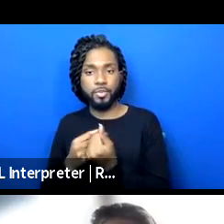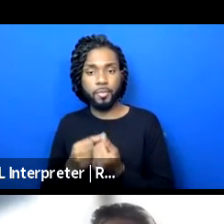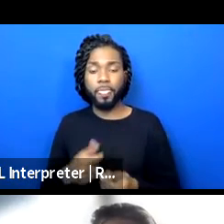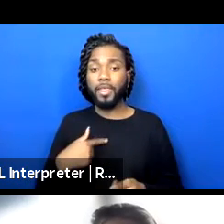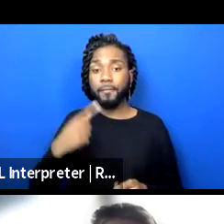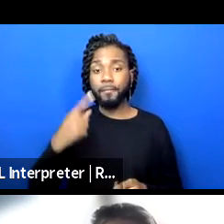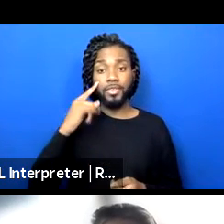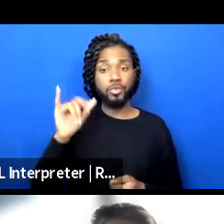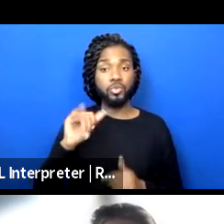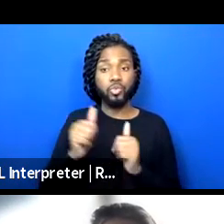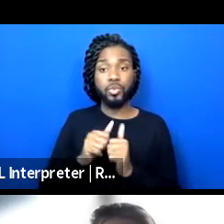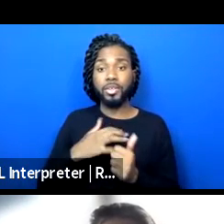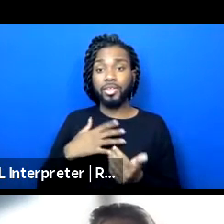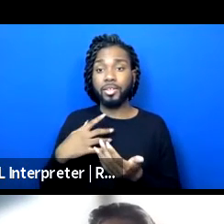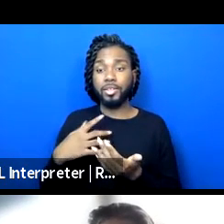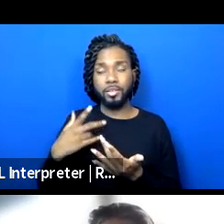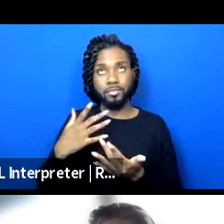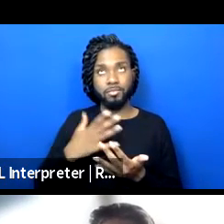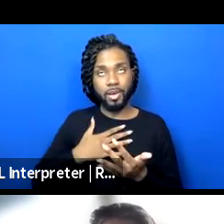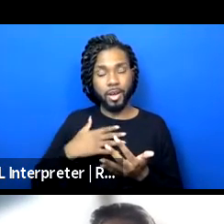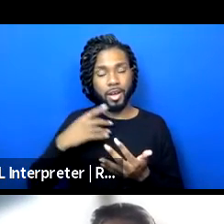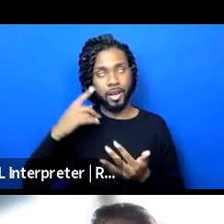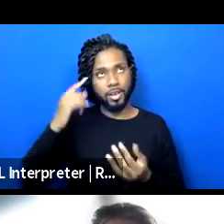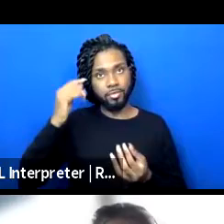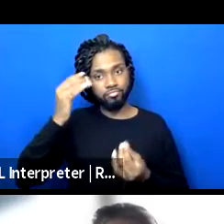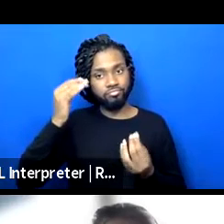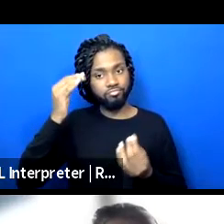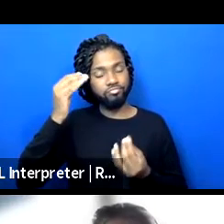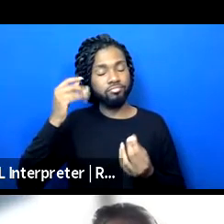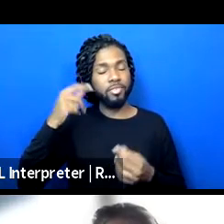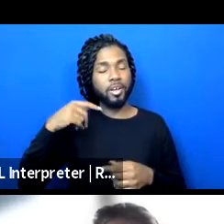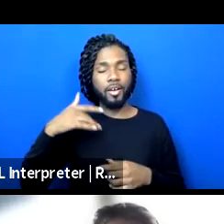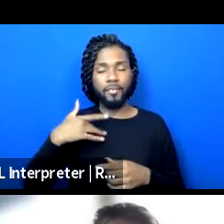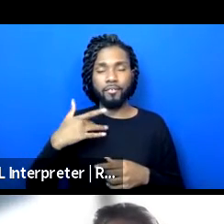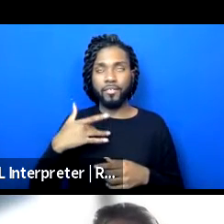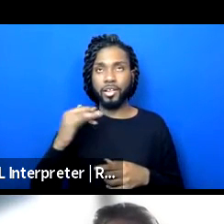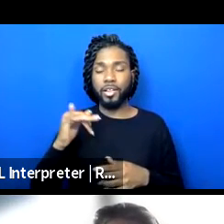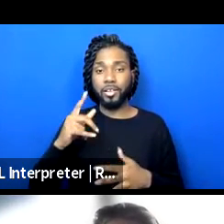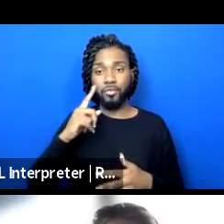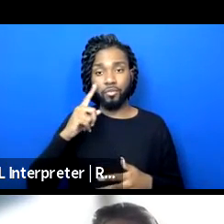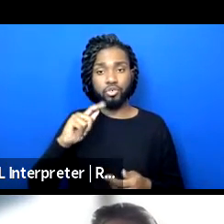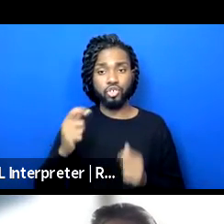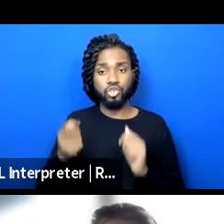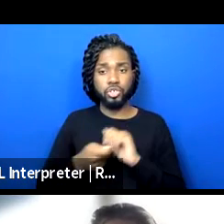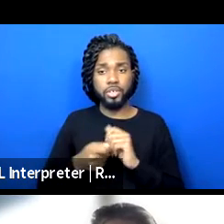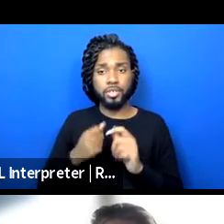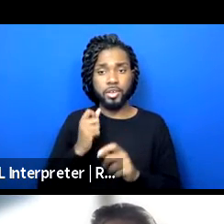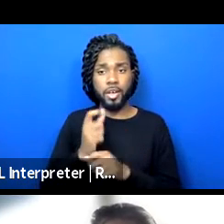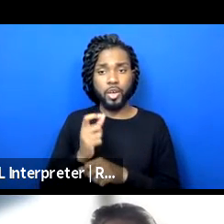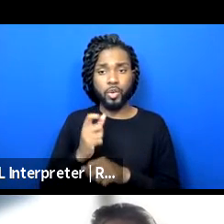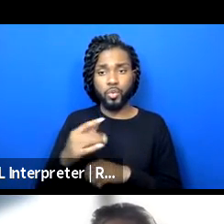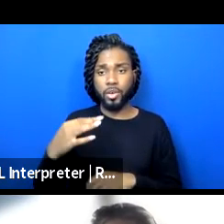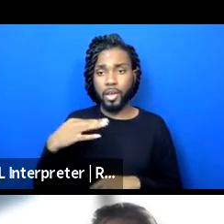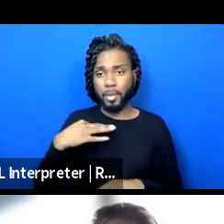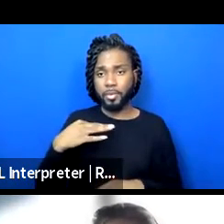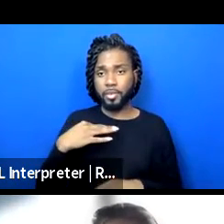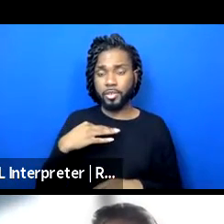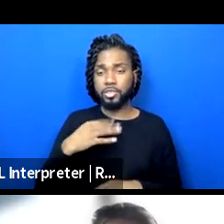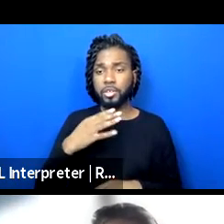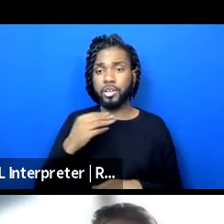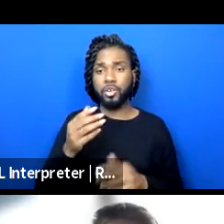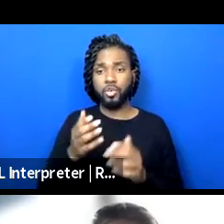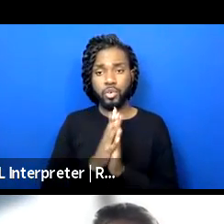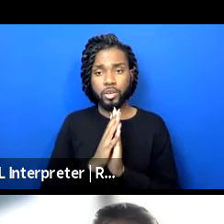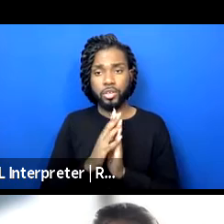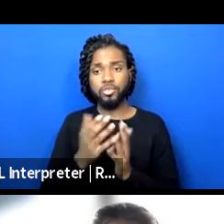the deep recesses of my mind that to change the annual application and request